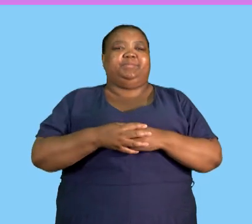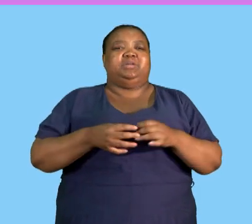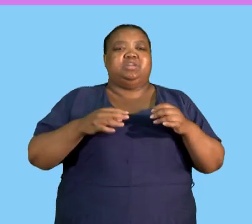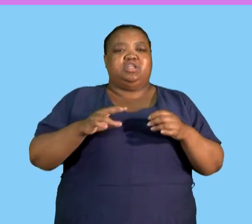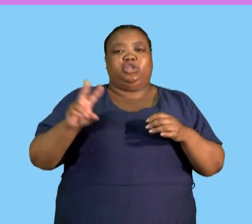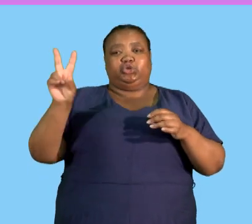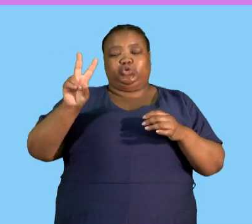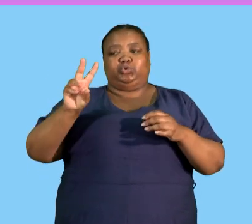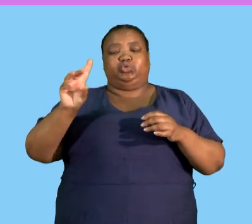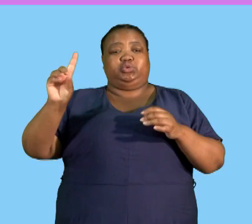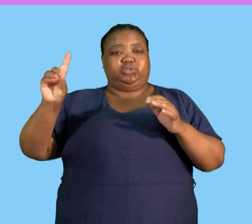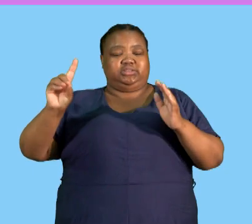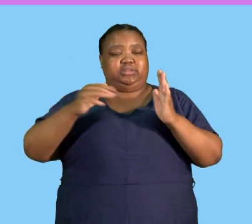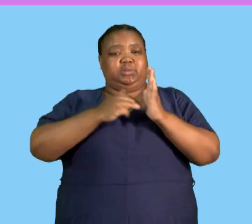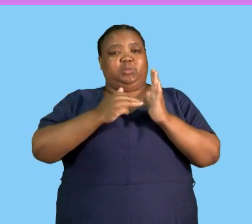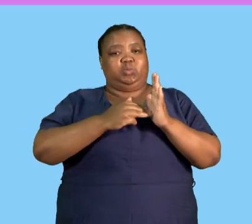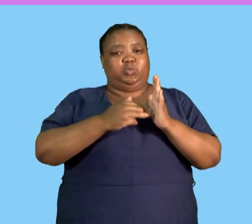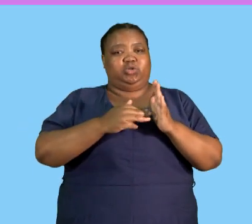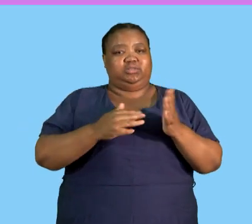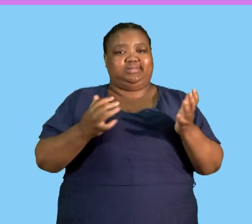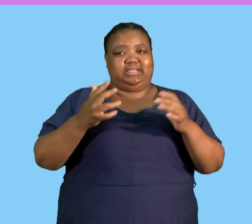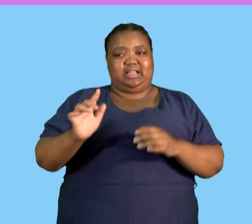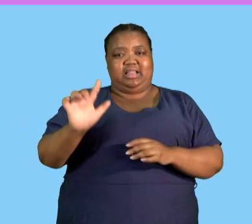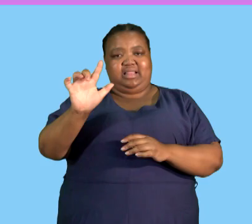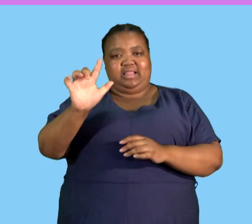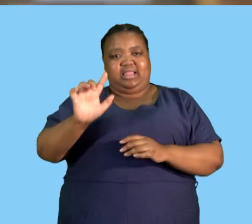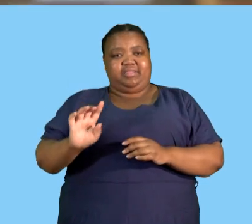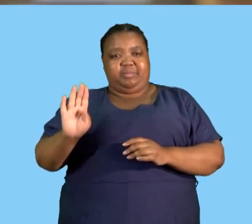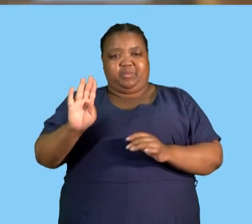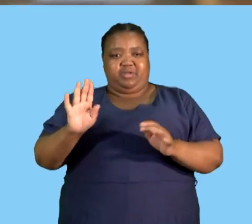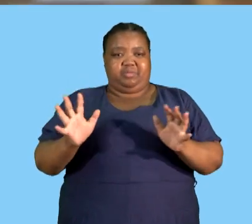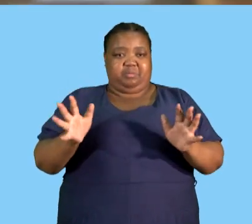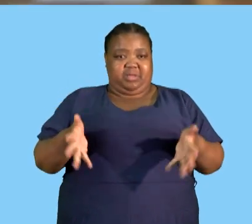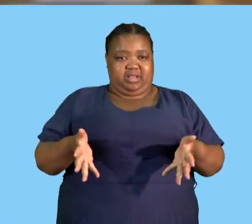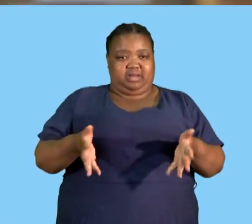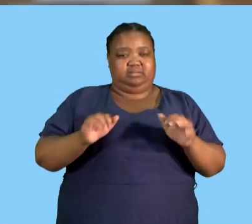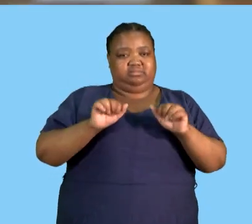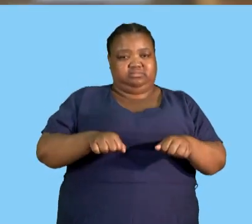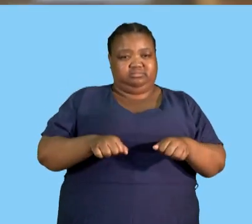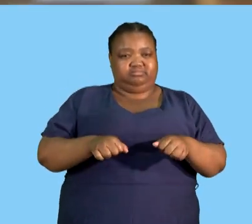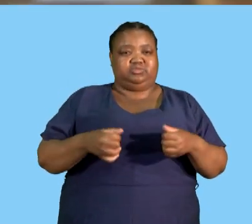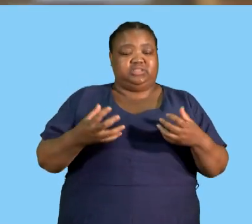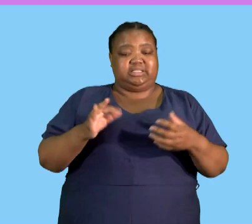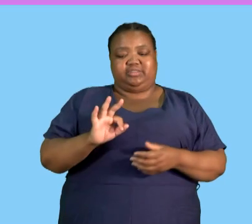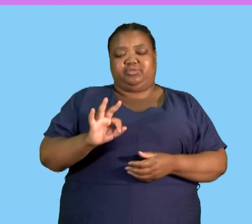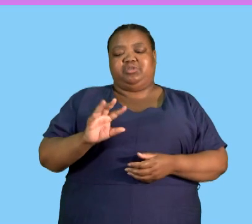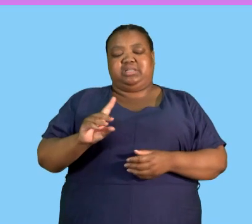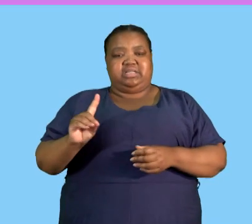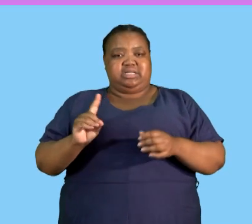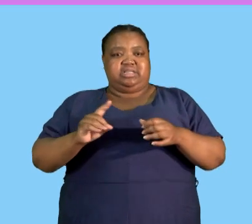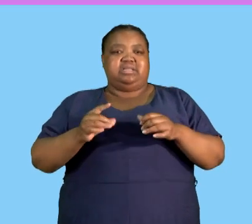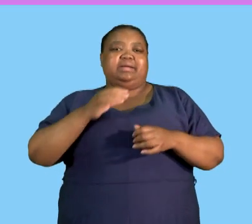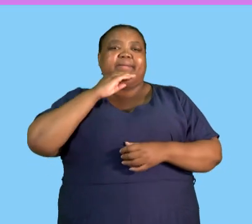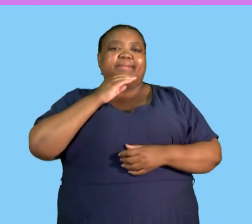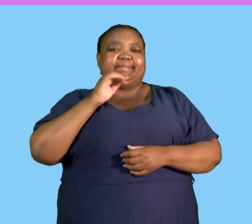only, okay, like we asked in the question 3 just now. Then your three-dimensional model, that is a dimensional